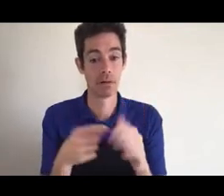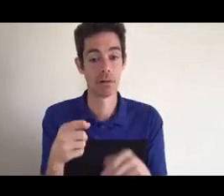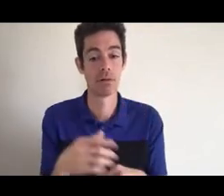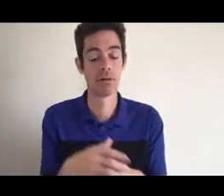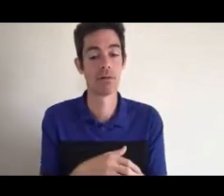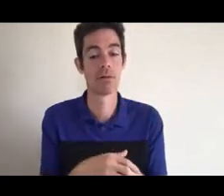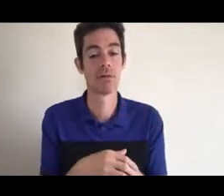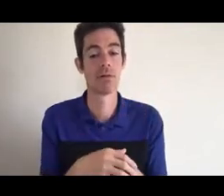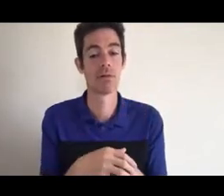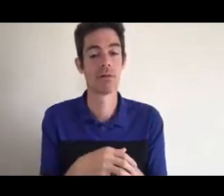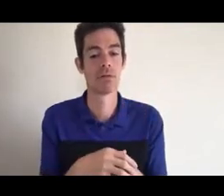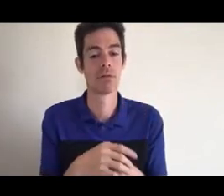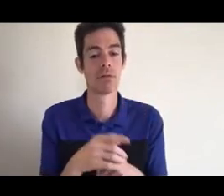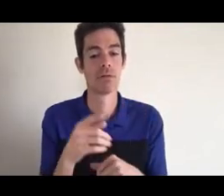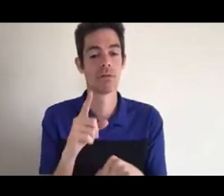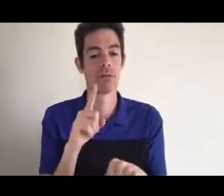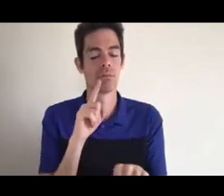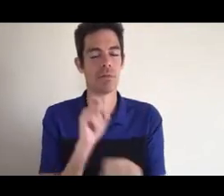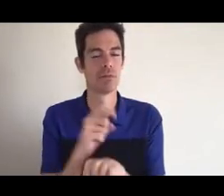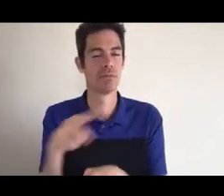So here's a list of examples.